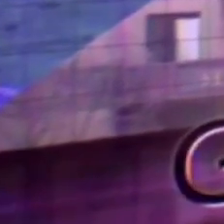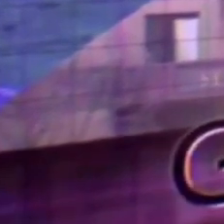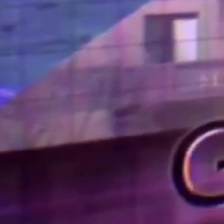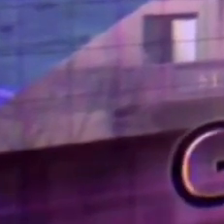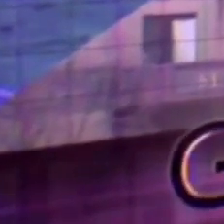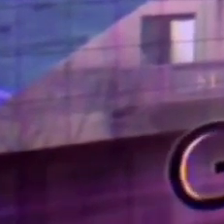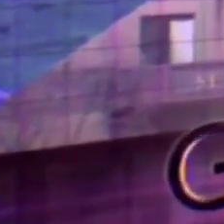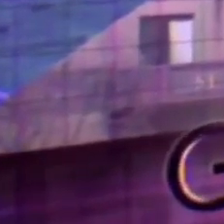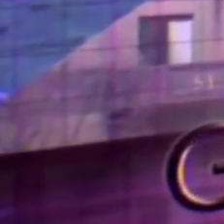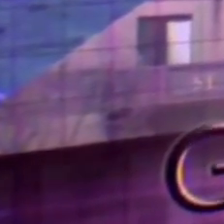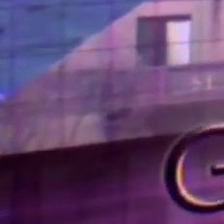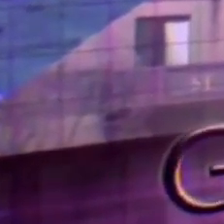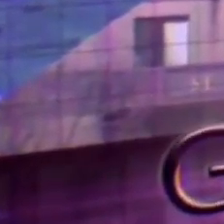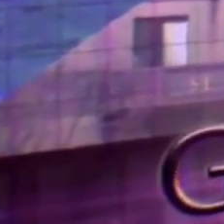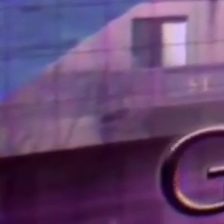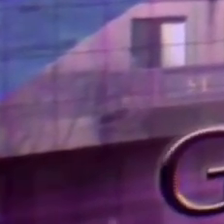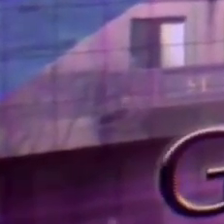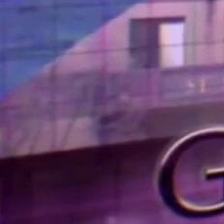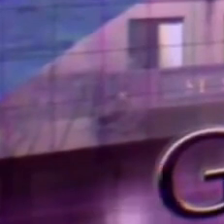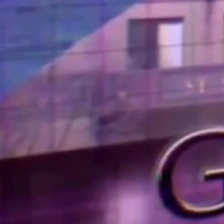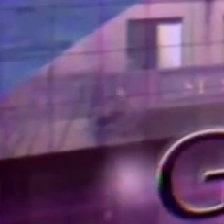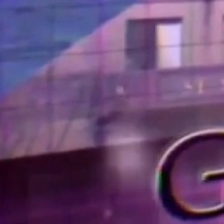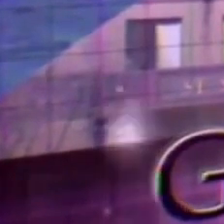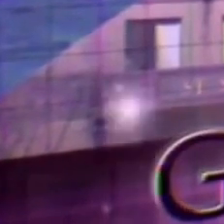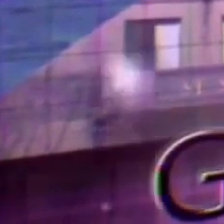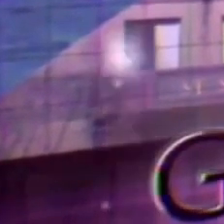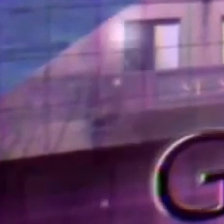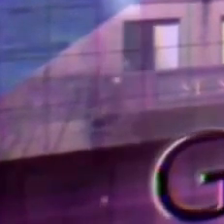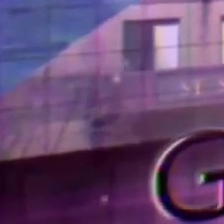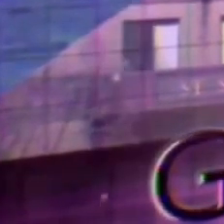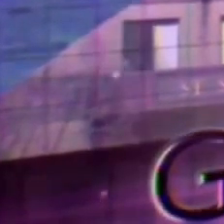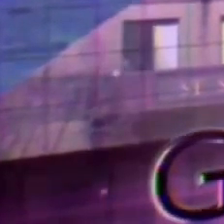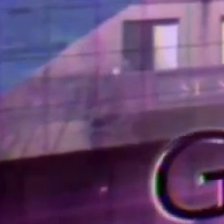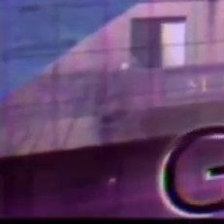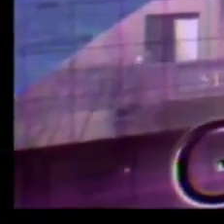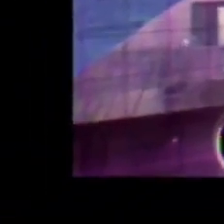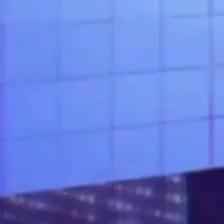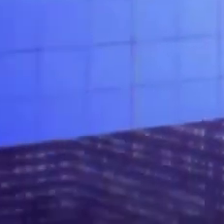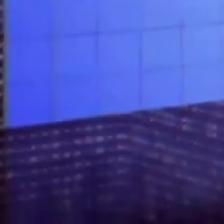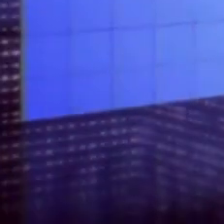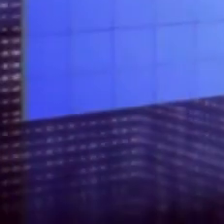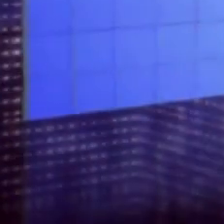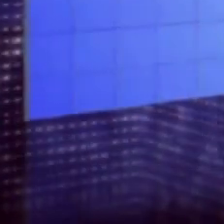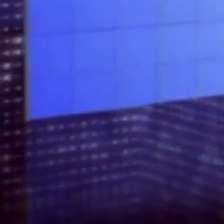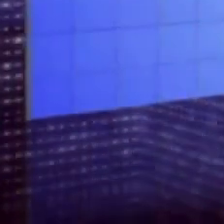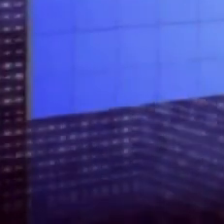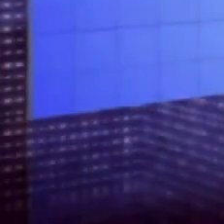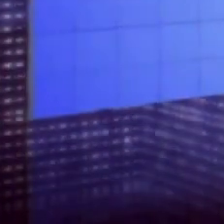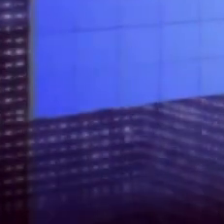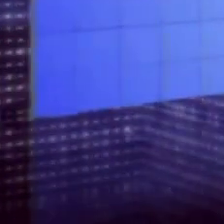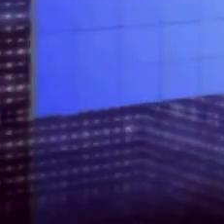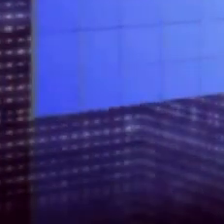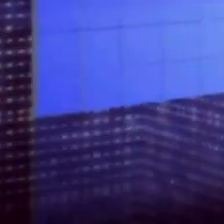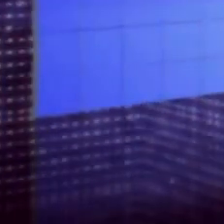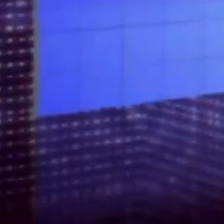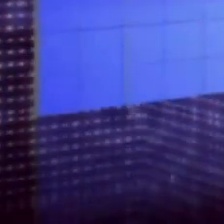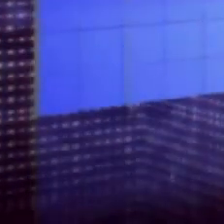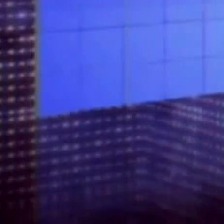833-602-0575. If you're watching on SSCLive.tv, all you have to do is hit the Giving tab. You can also give by